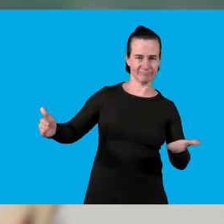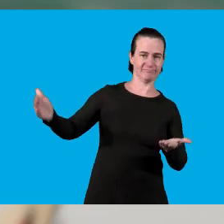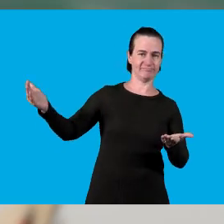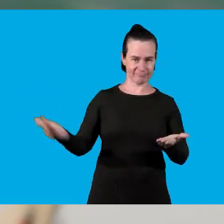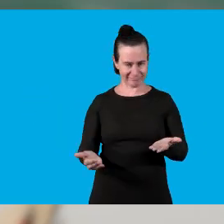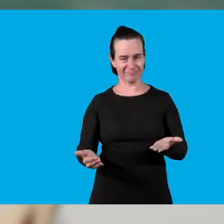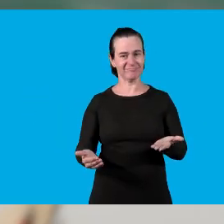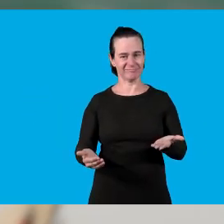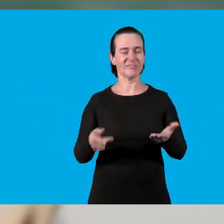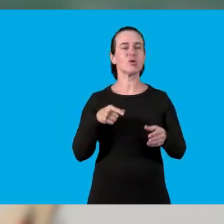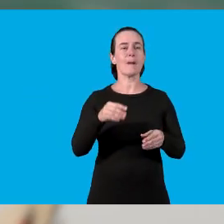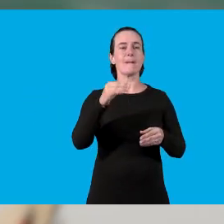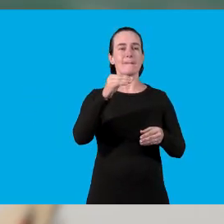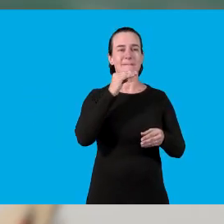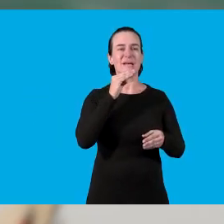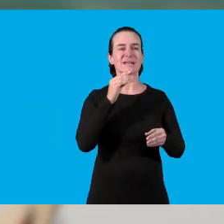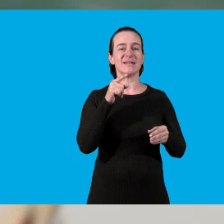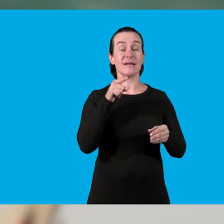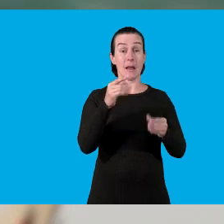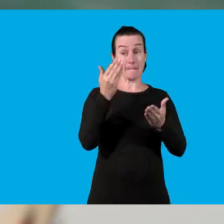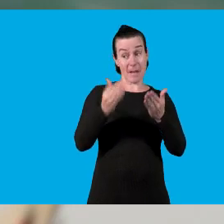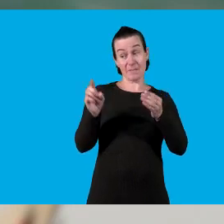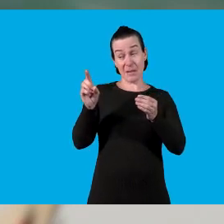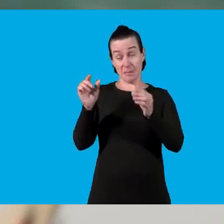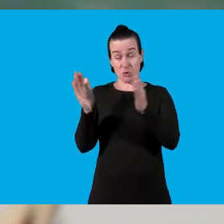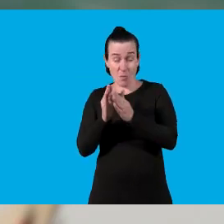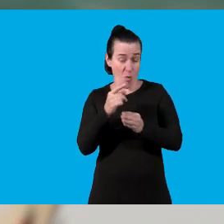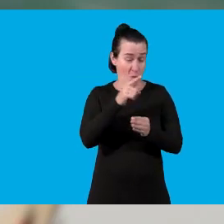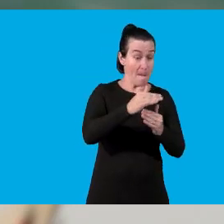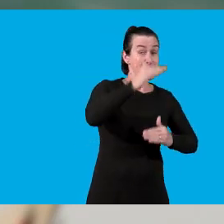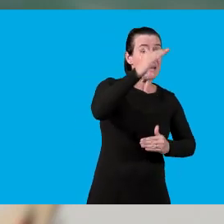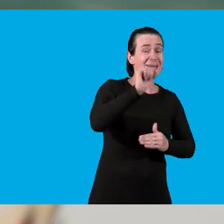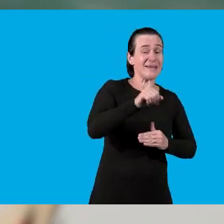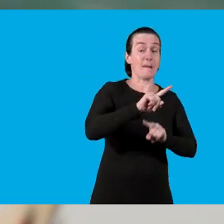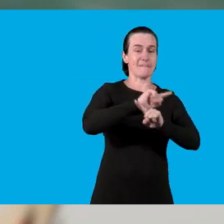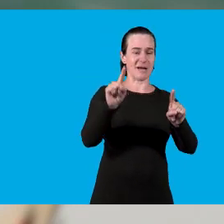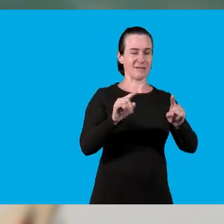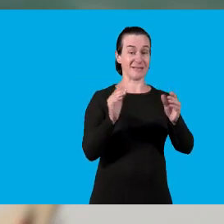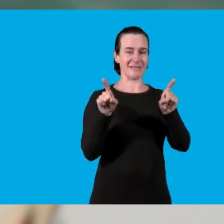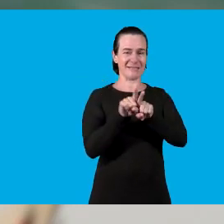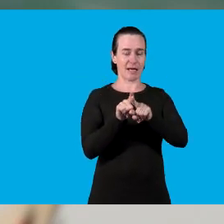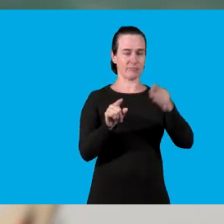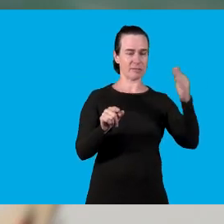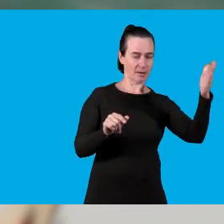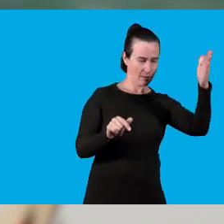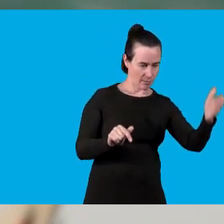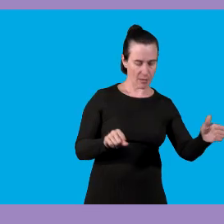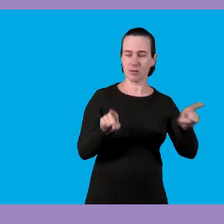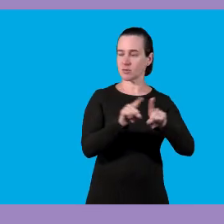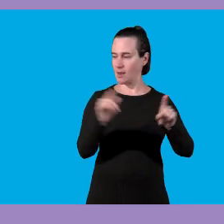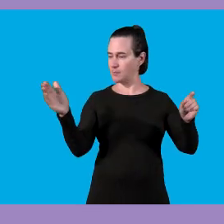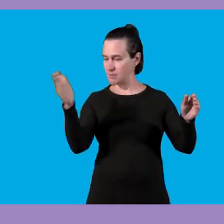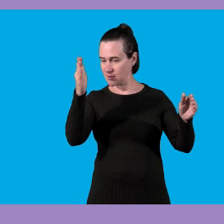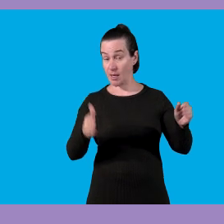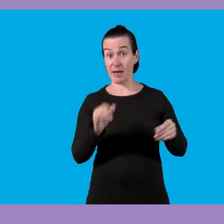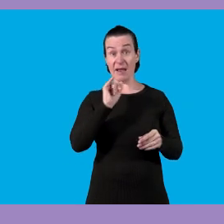shortest side, we're looking at similar sides on both sides and on both shapes. And if we are looking